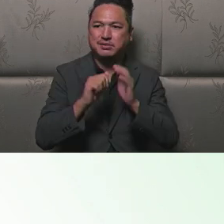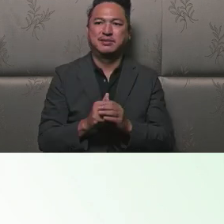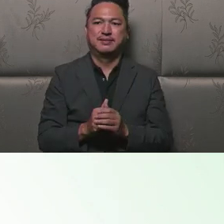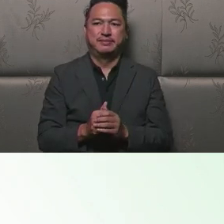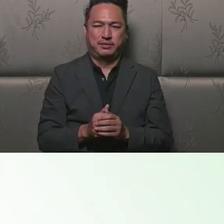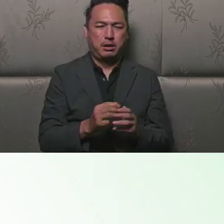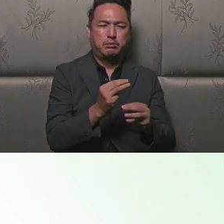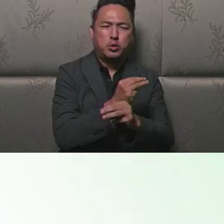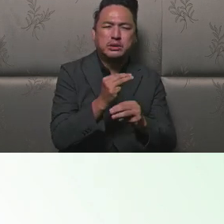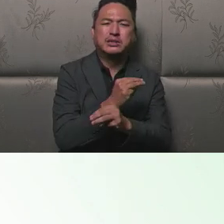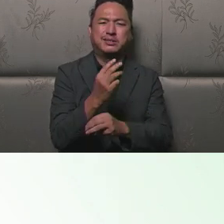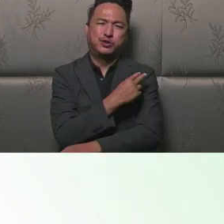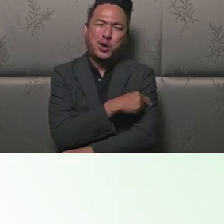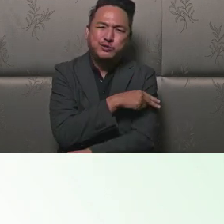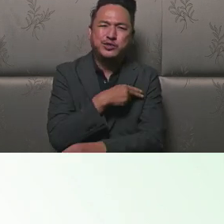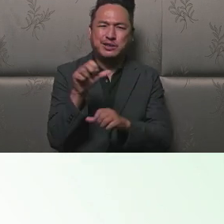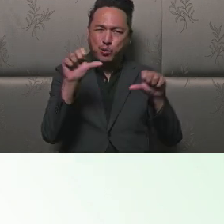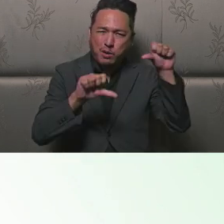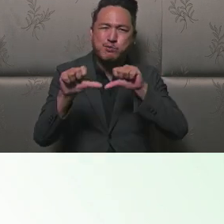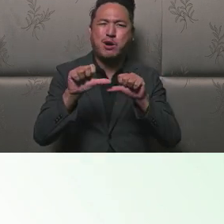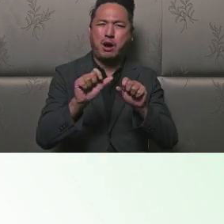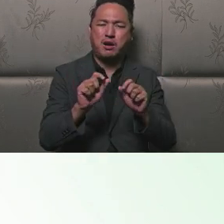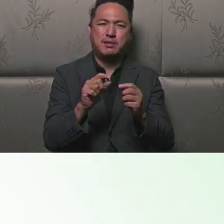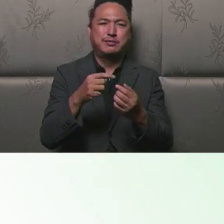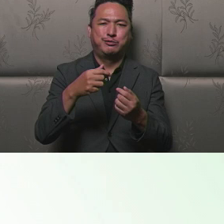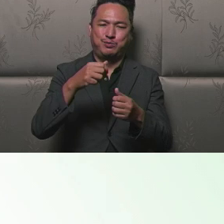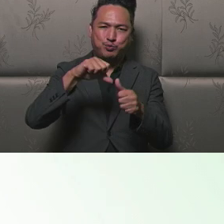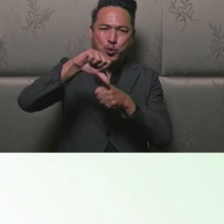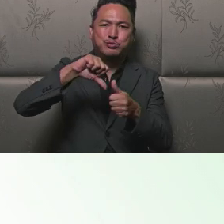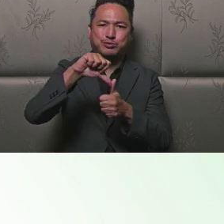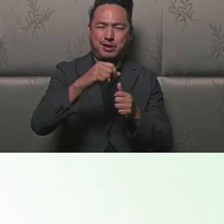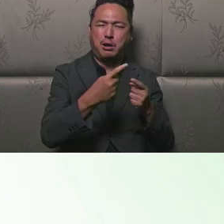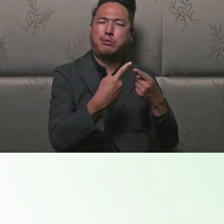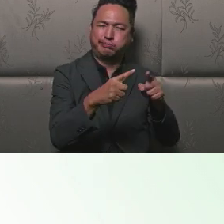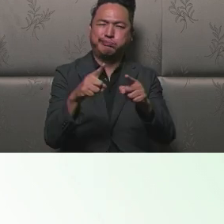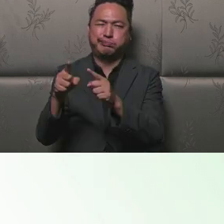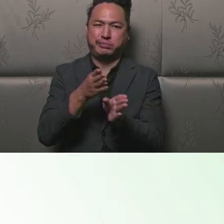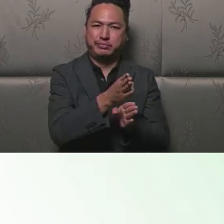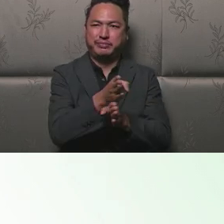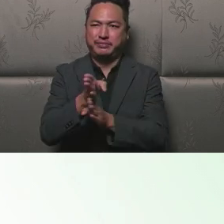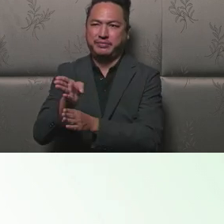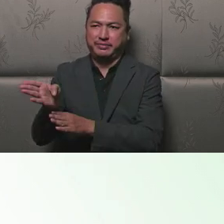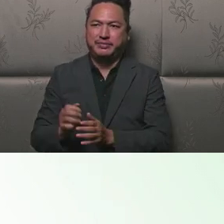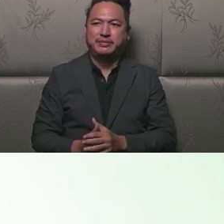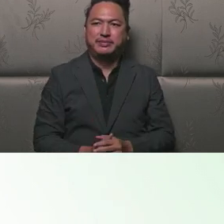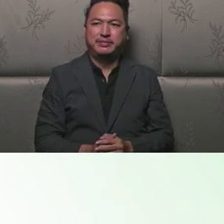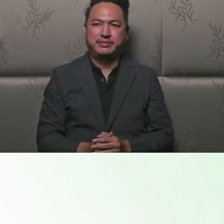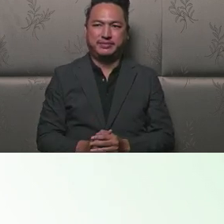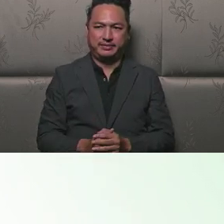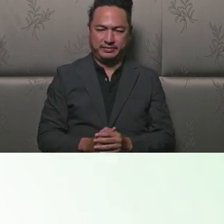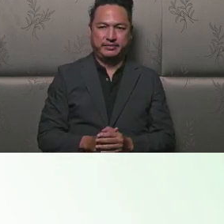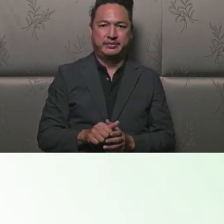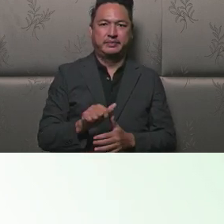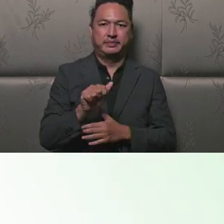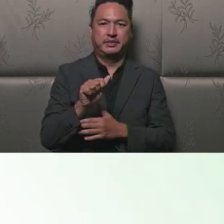So the whole idea for academic credit bank system started back in 1995. with the Presidential Committee